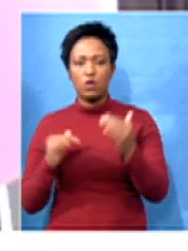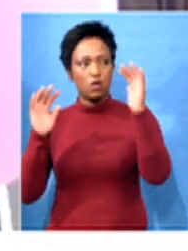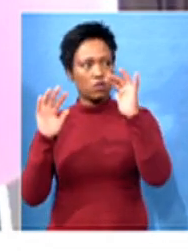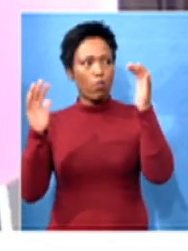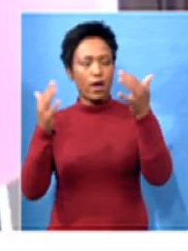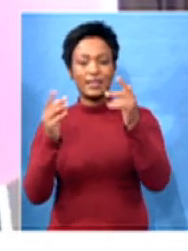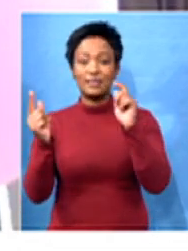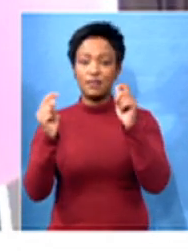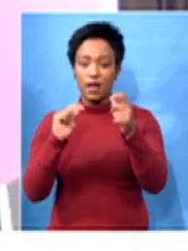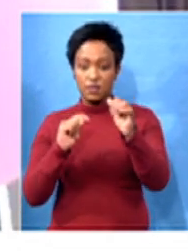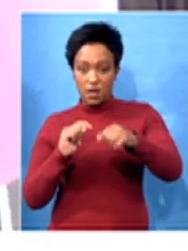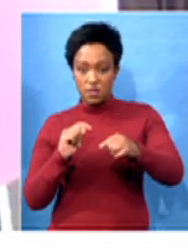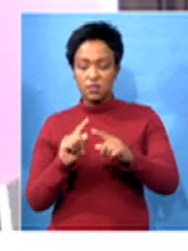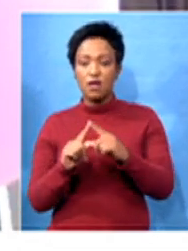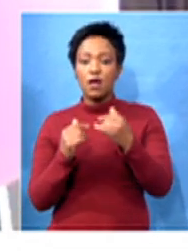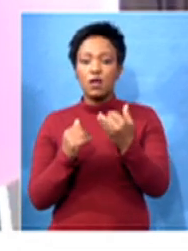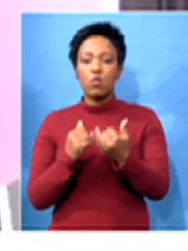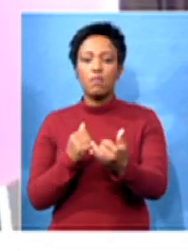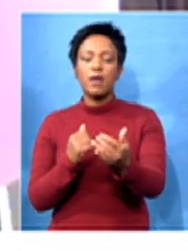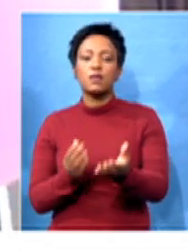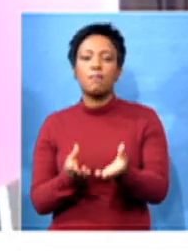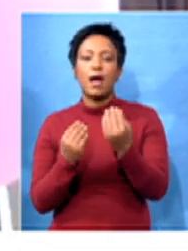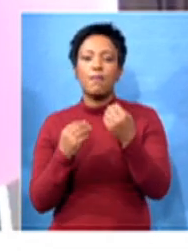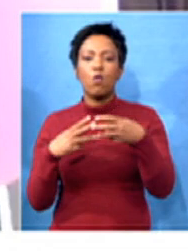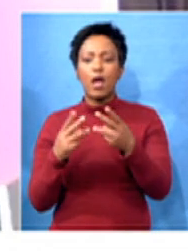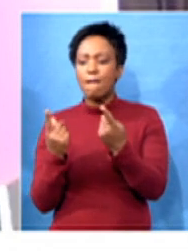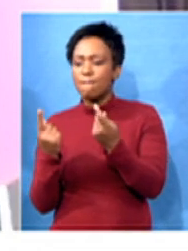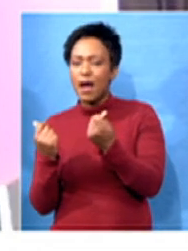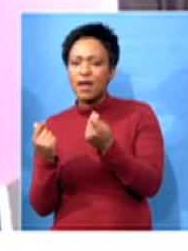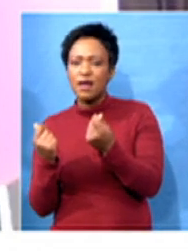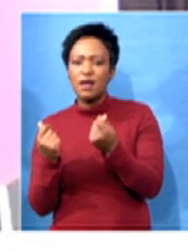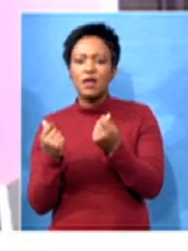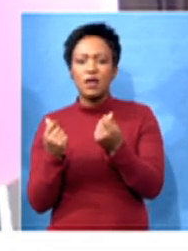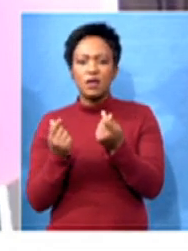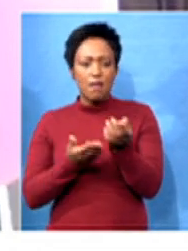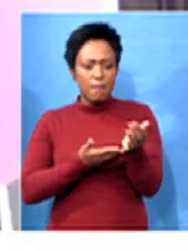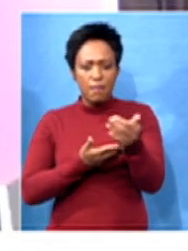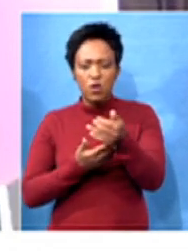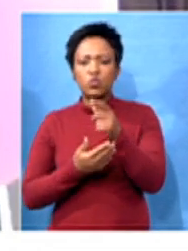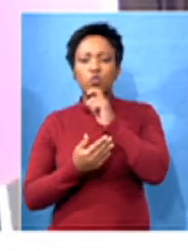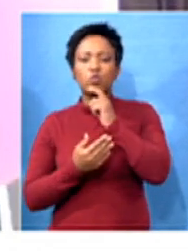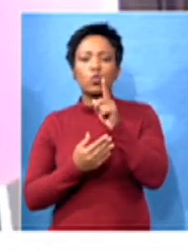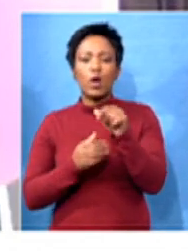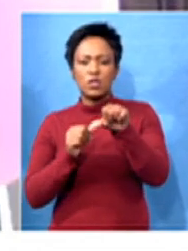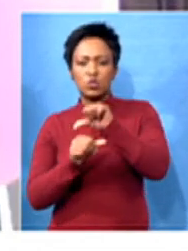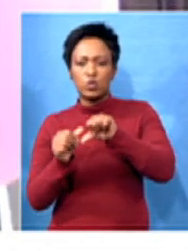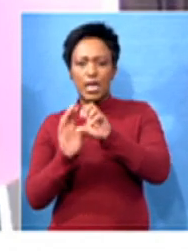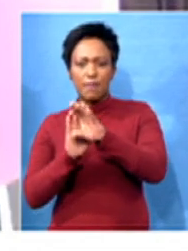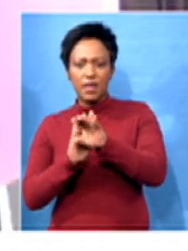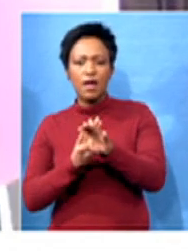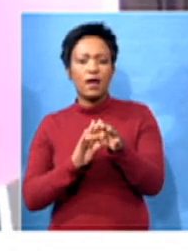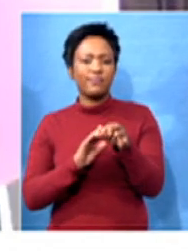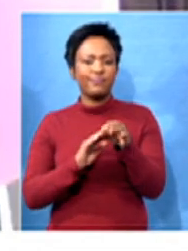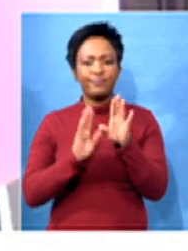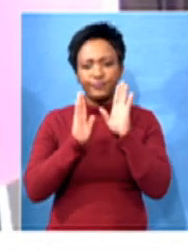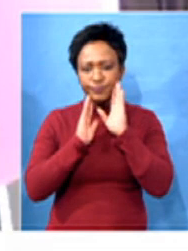We need to find ways of making money, generating money, using social media to generate income. You